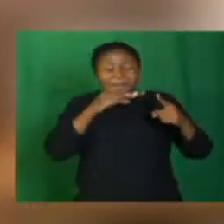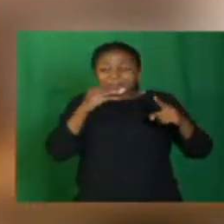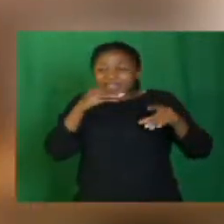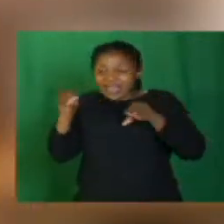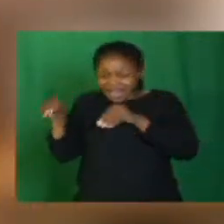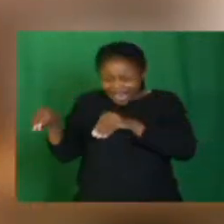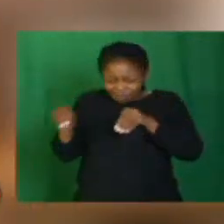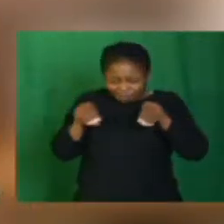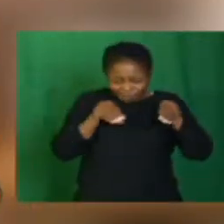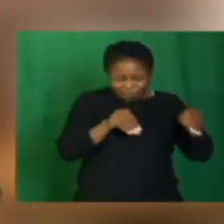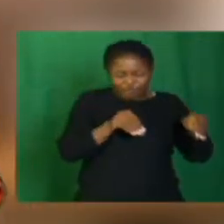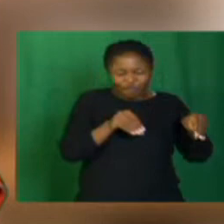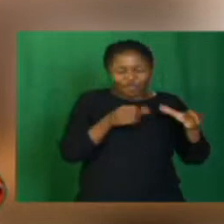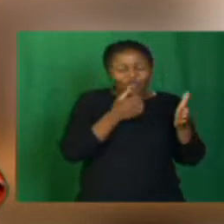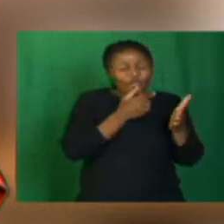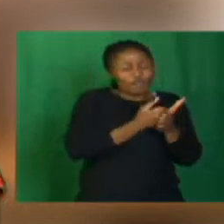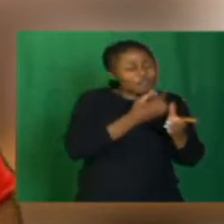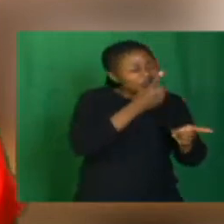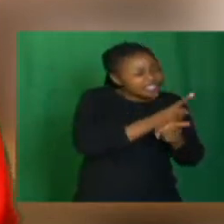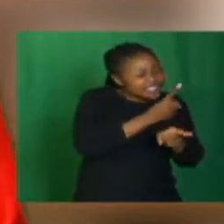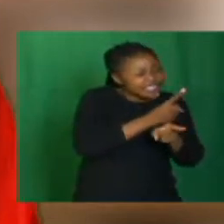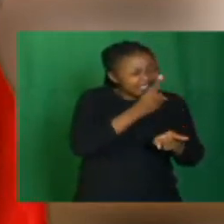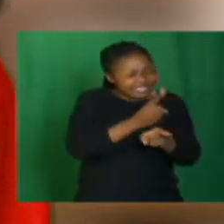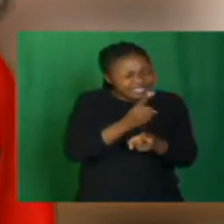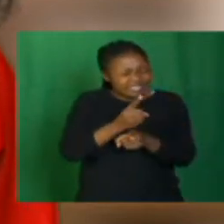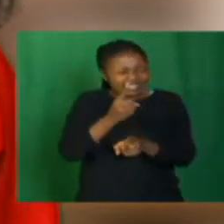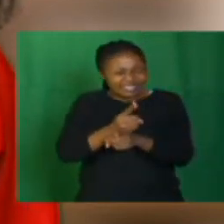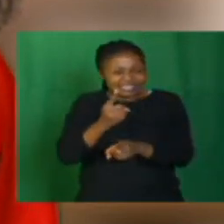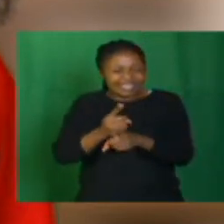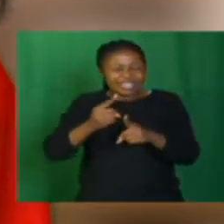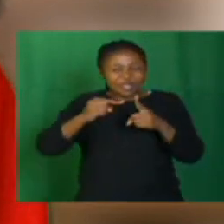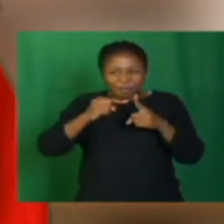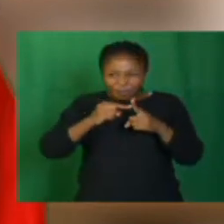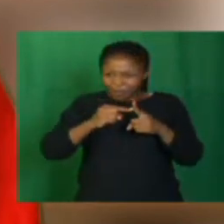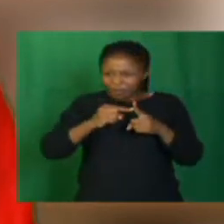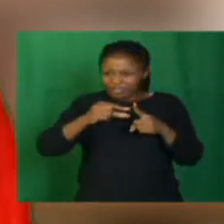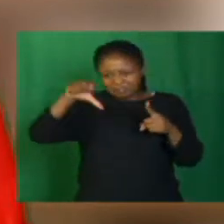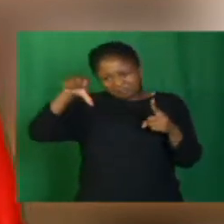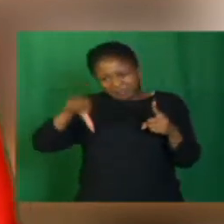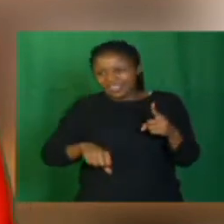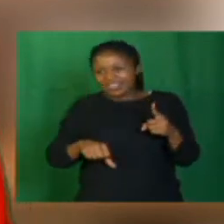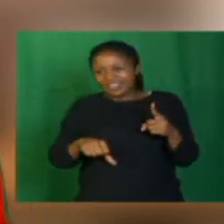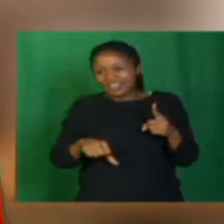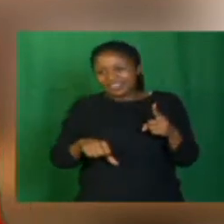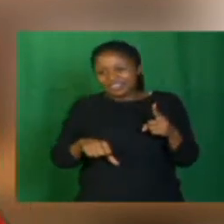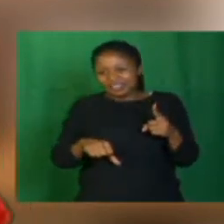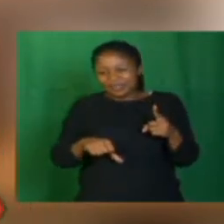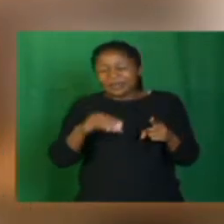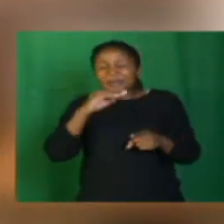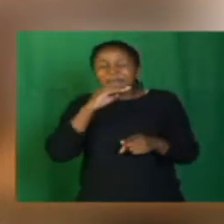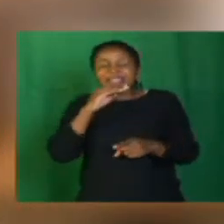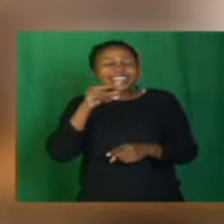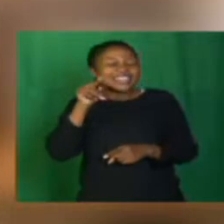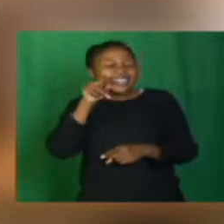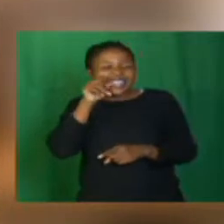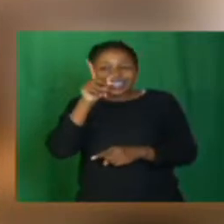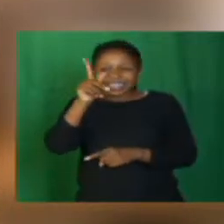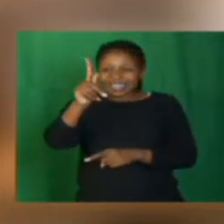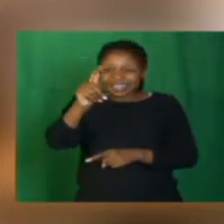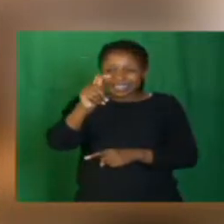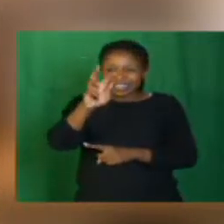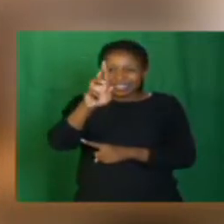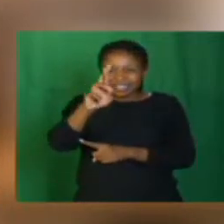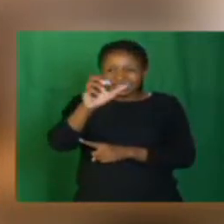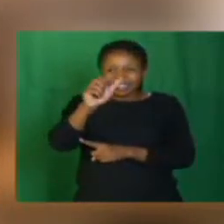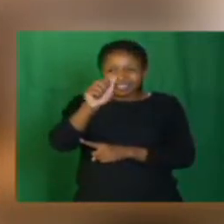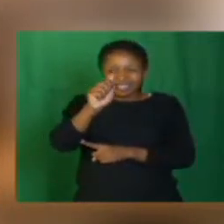discussing points against. We need what we call a transition statement or